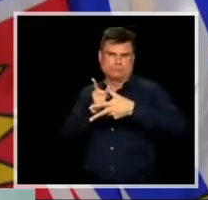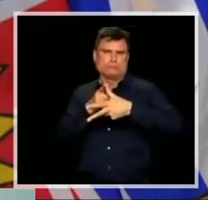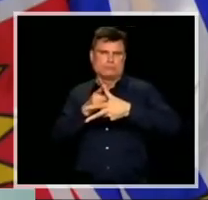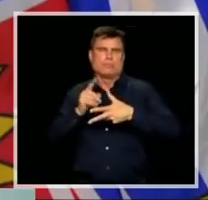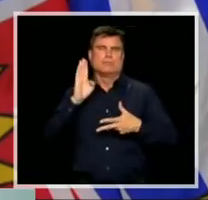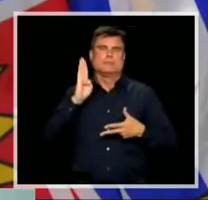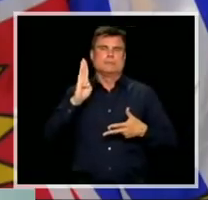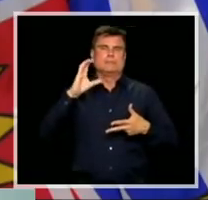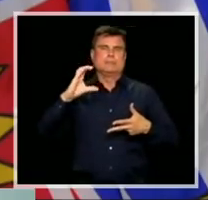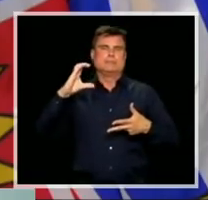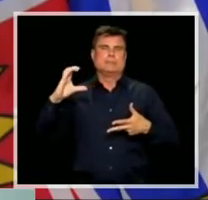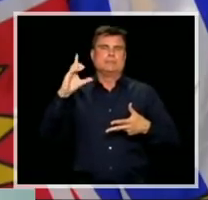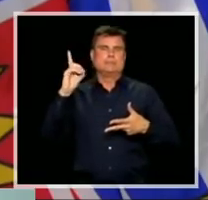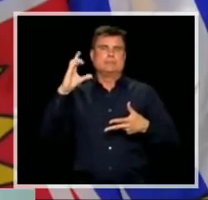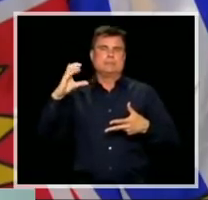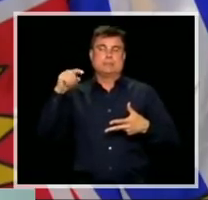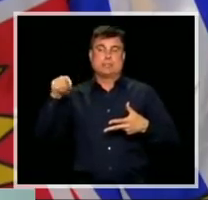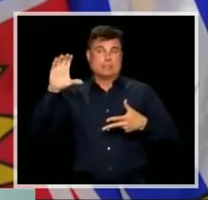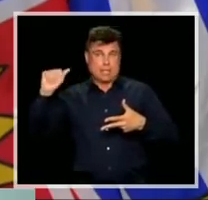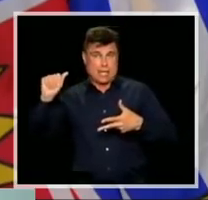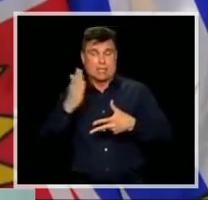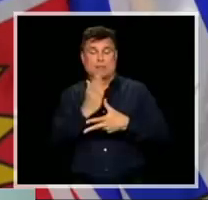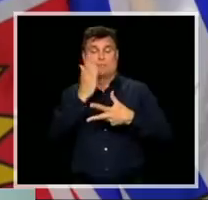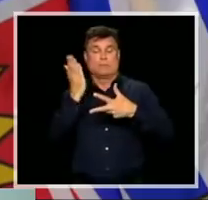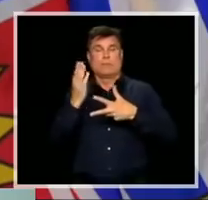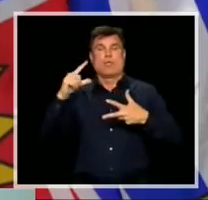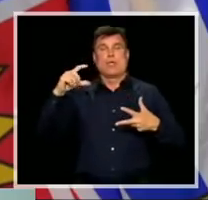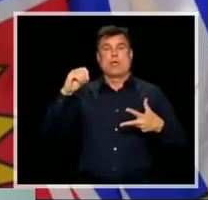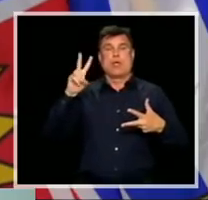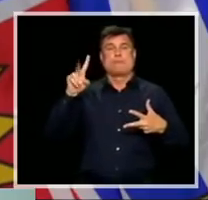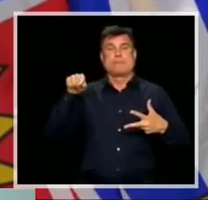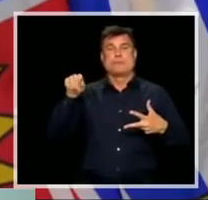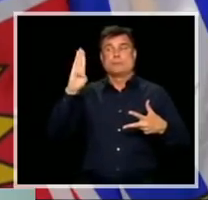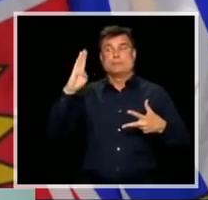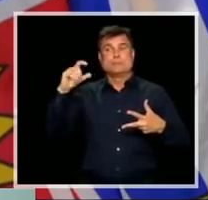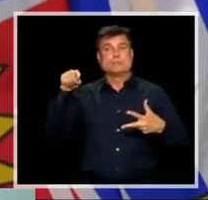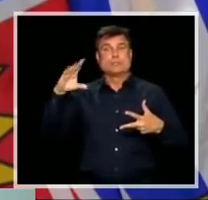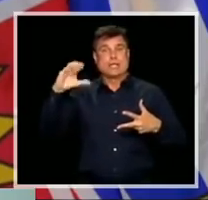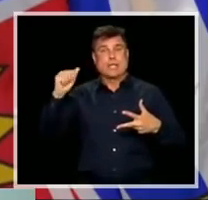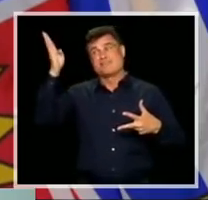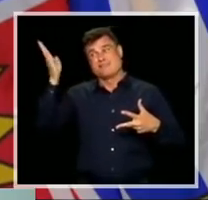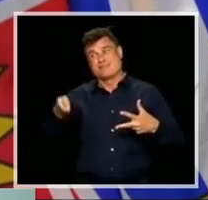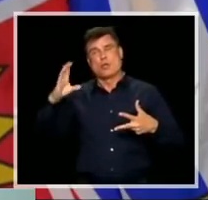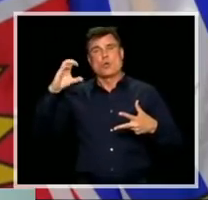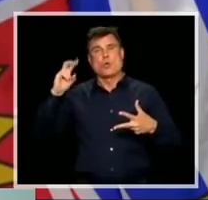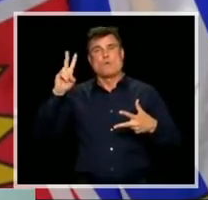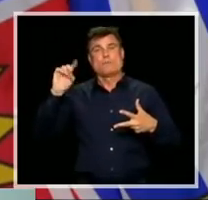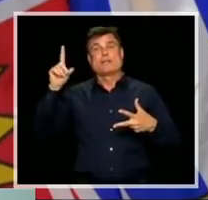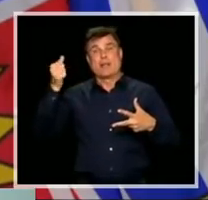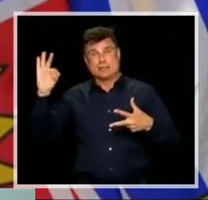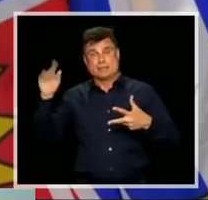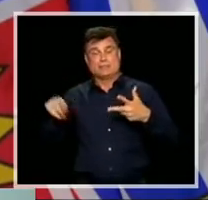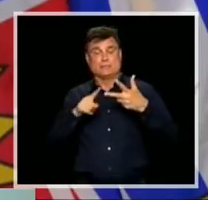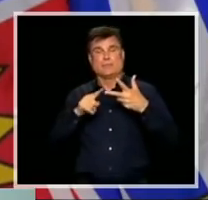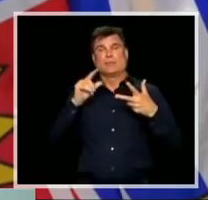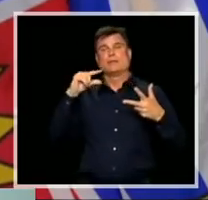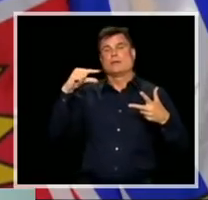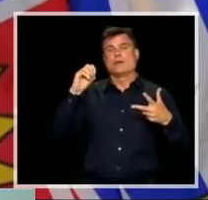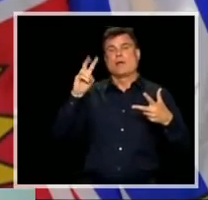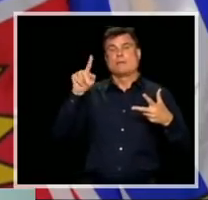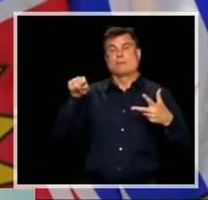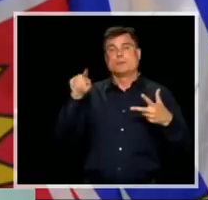children? Well, I'm not saying there might be outbreaks. There may be individuals, and we'll have to watch that. It's